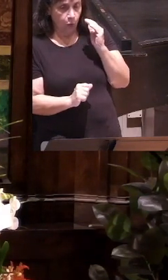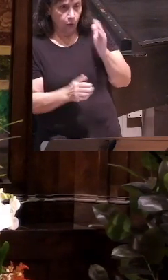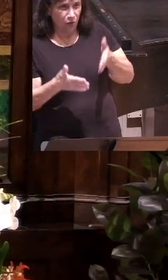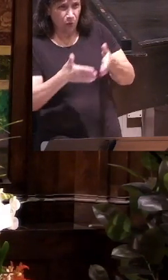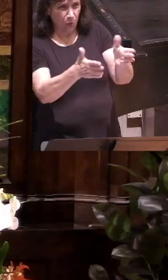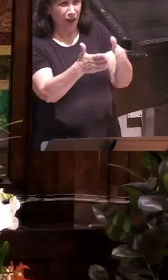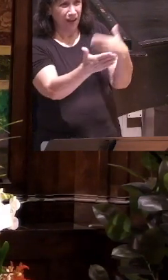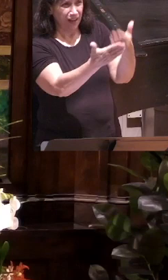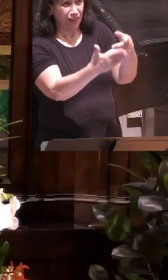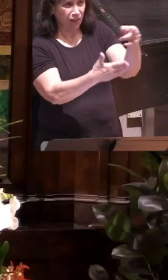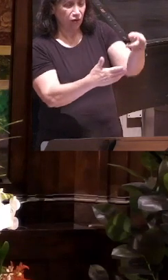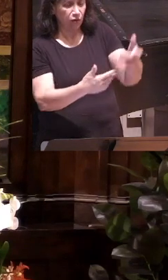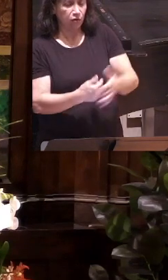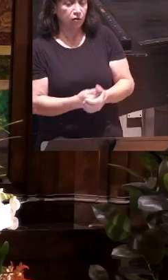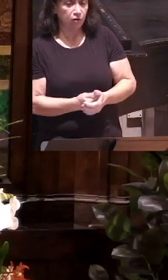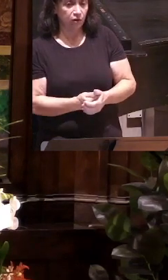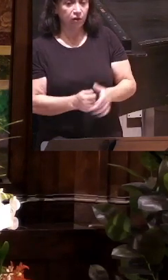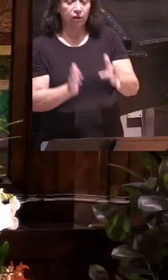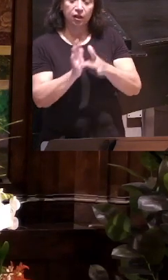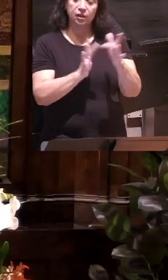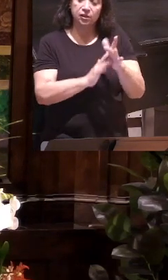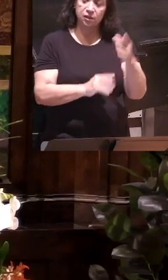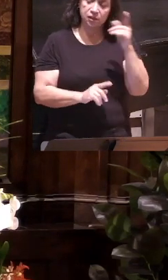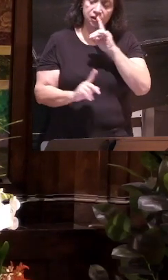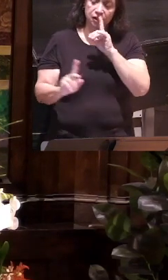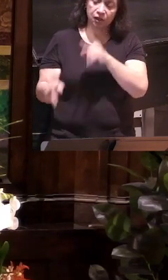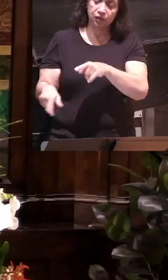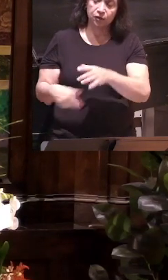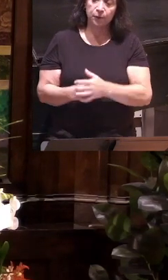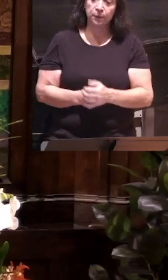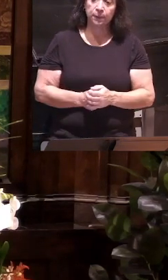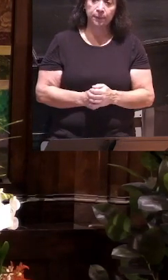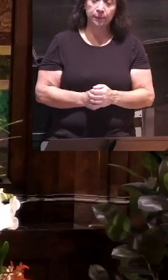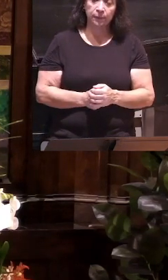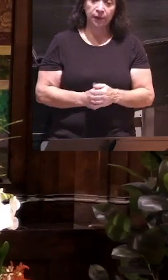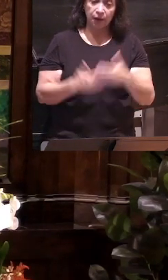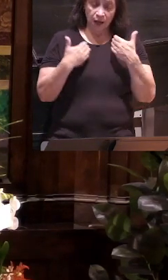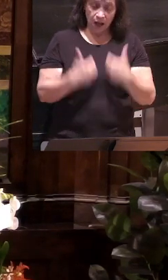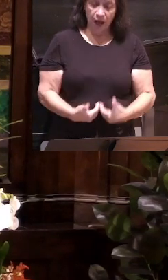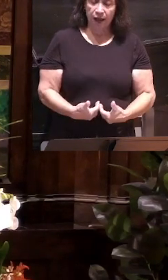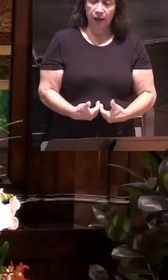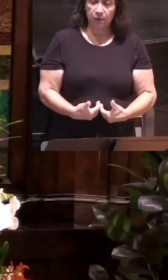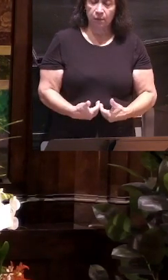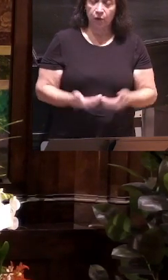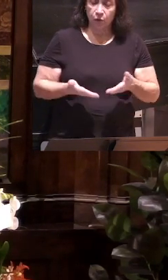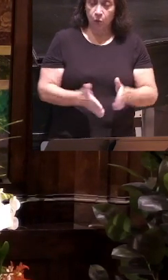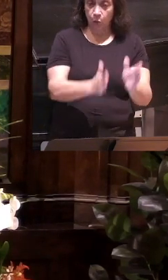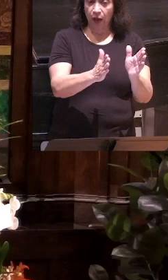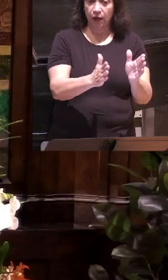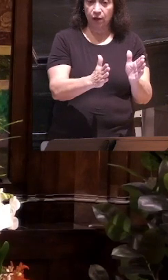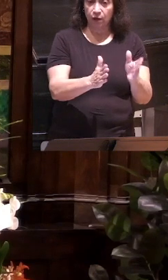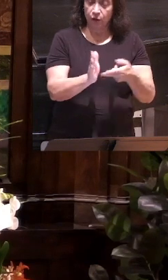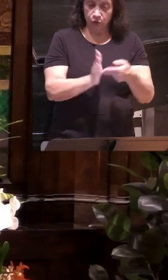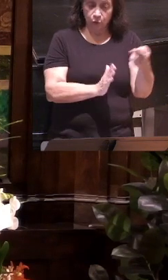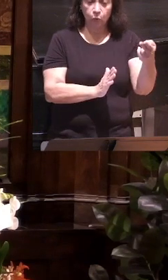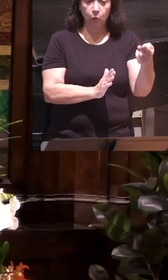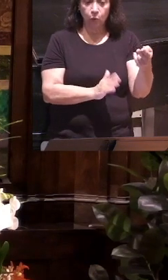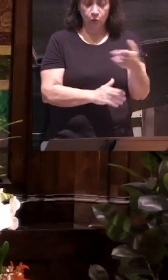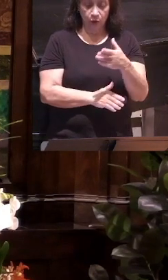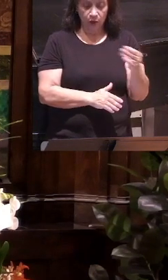way? And Jesus said to him, I am the way, the